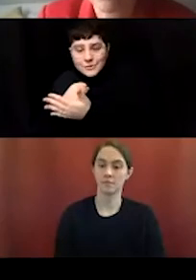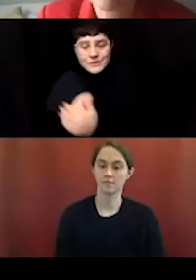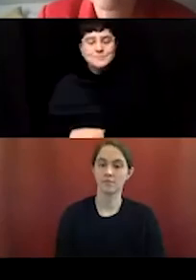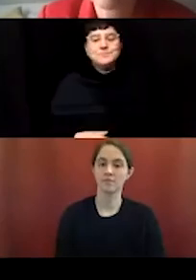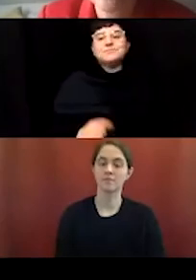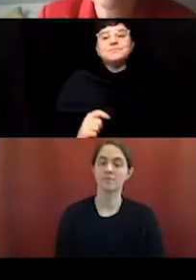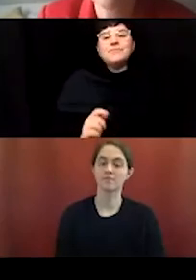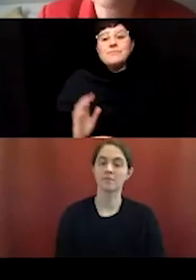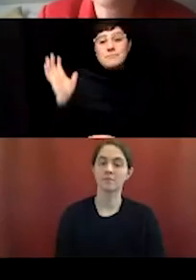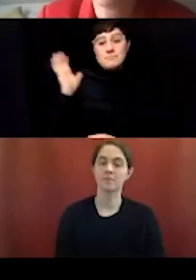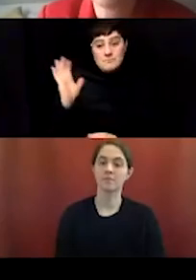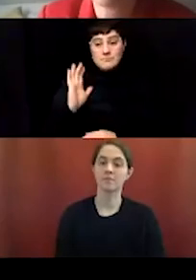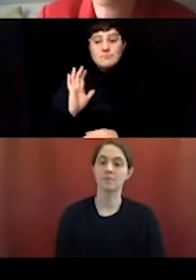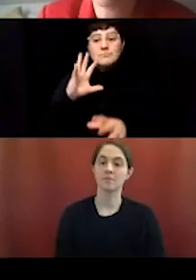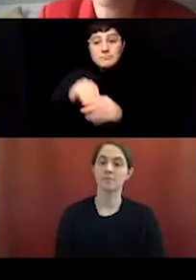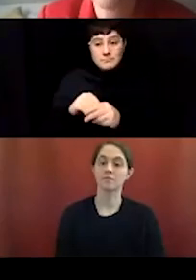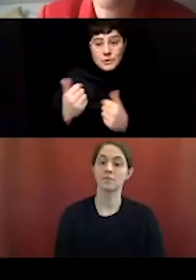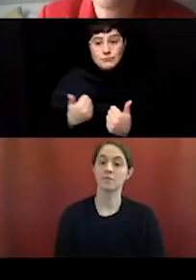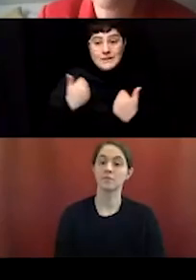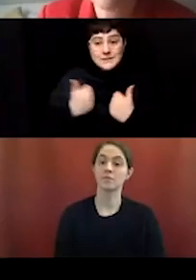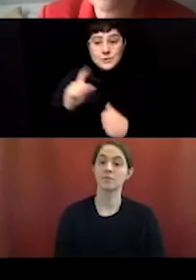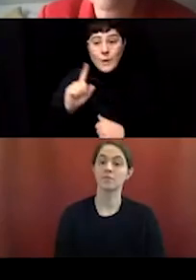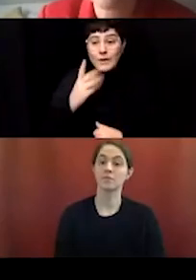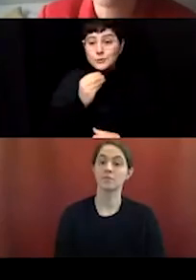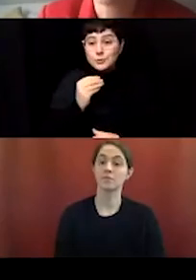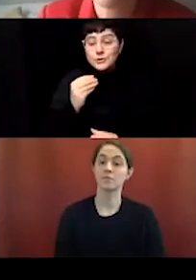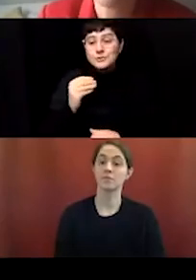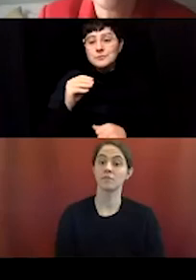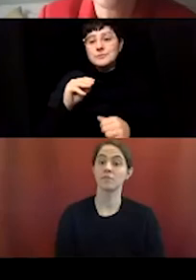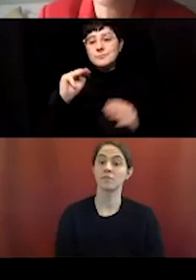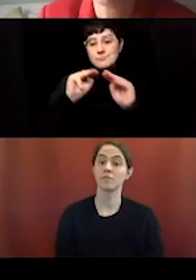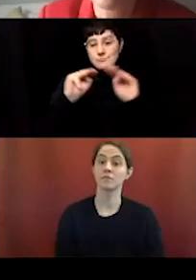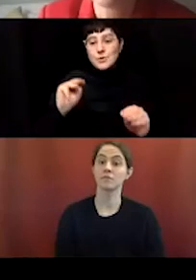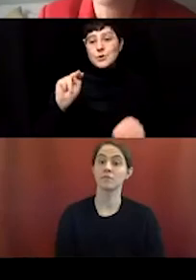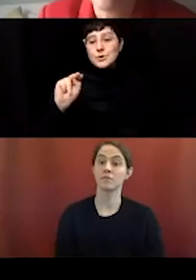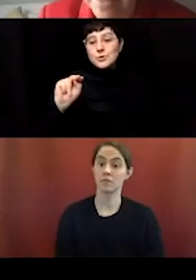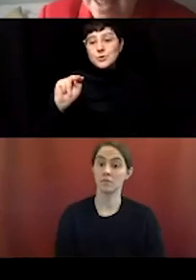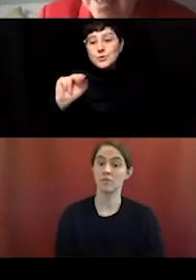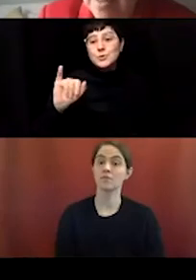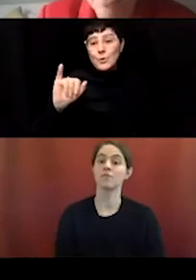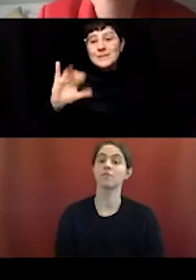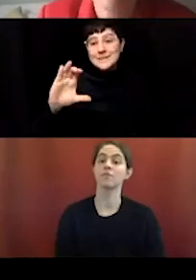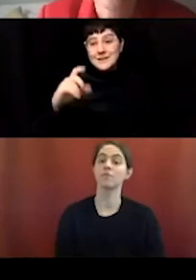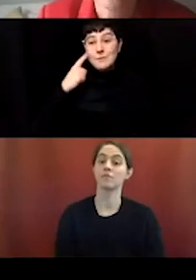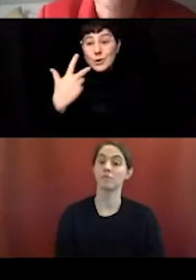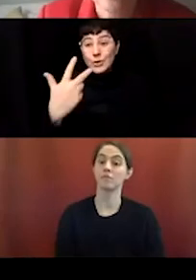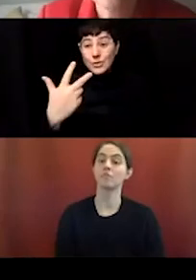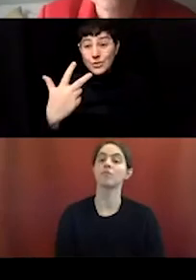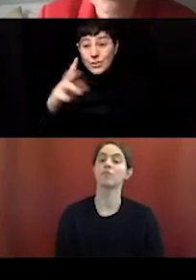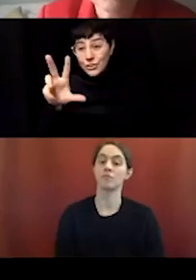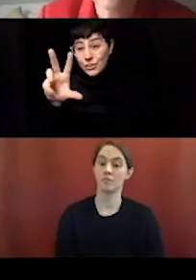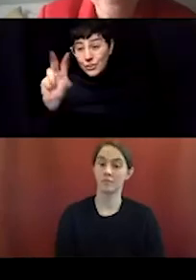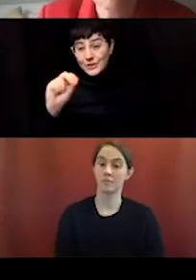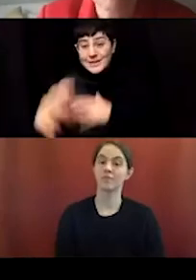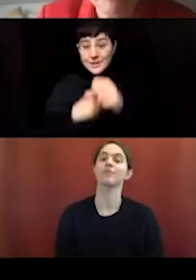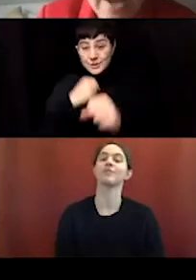director of the Judaica workshop at the Jewish Museum in New York for nearly 3 decades. But I'd like